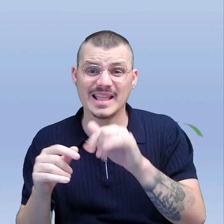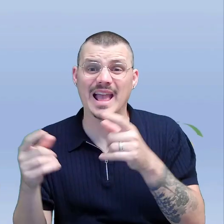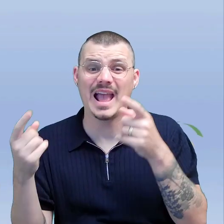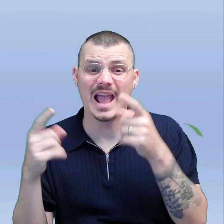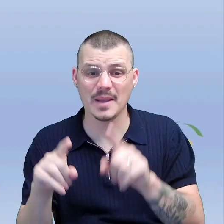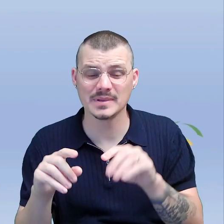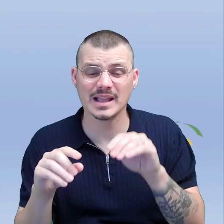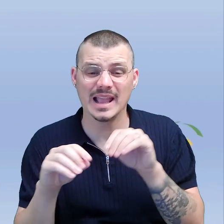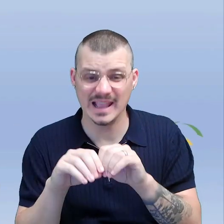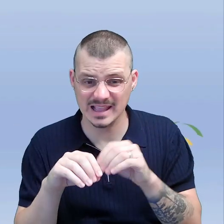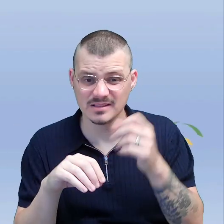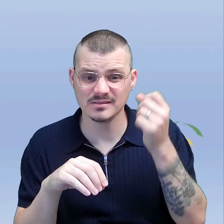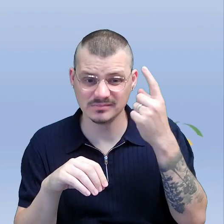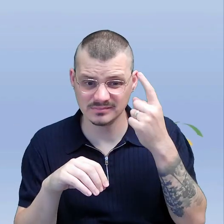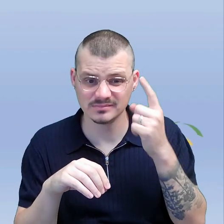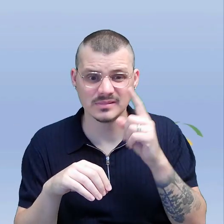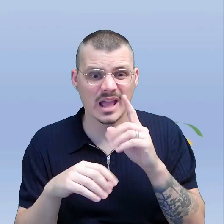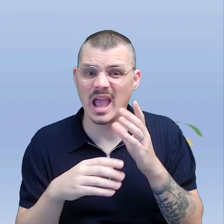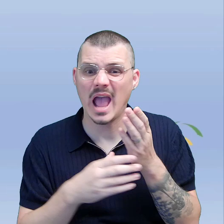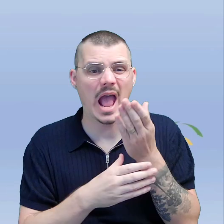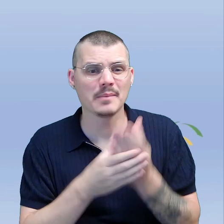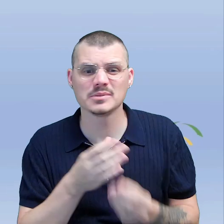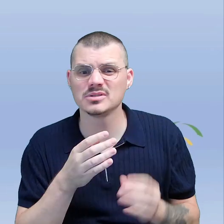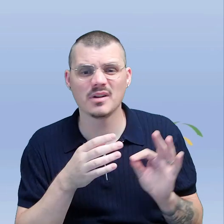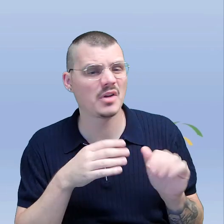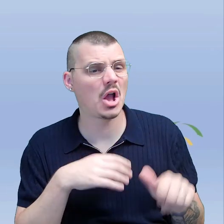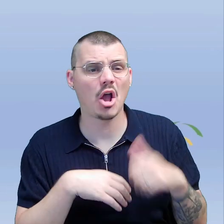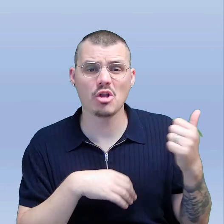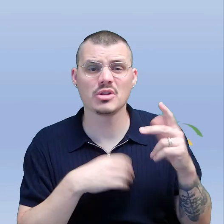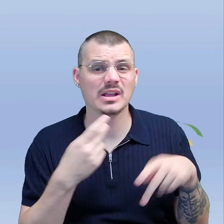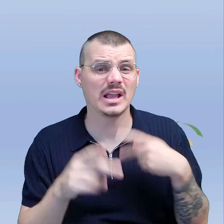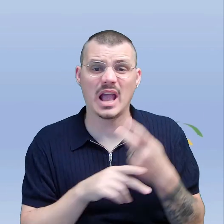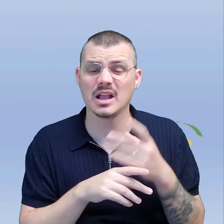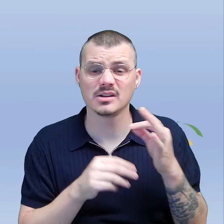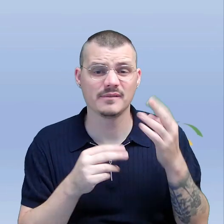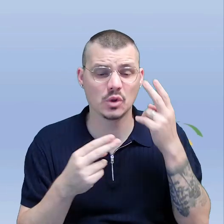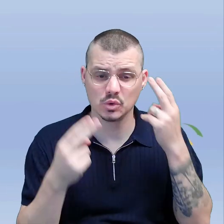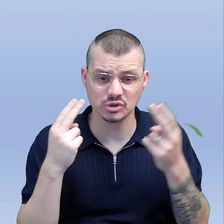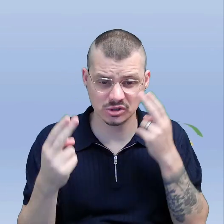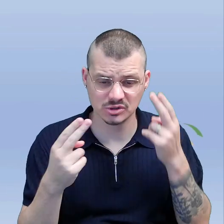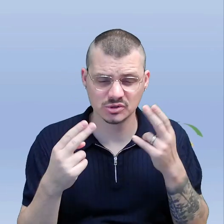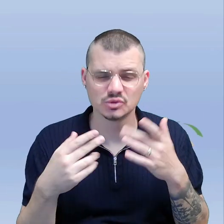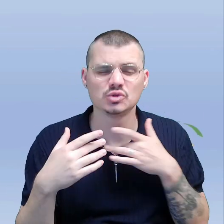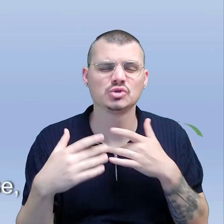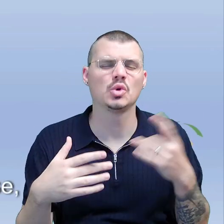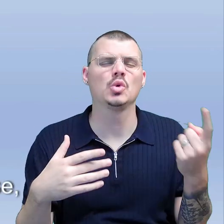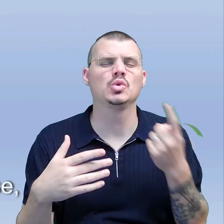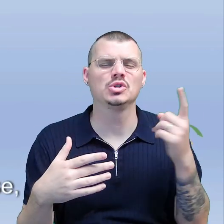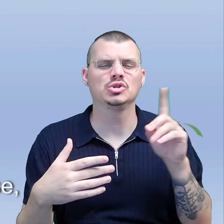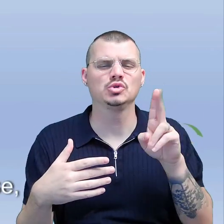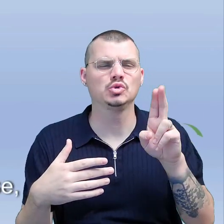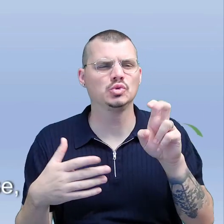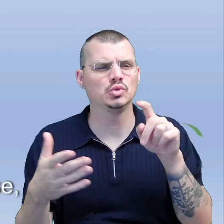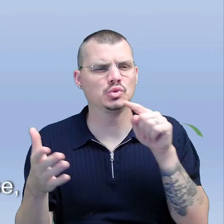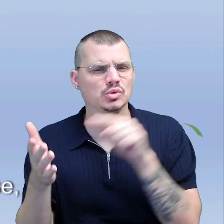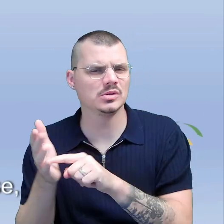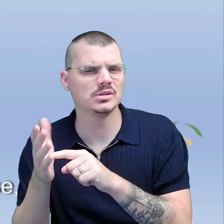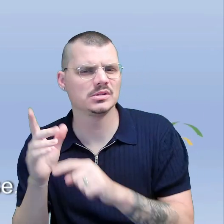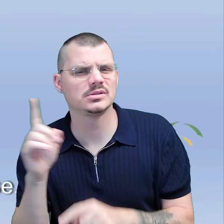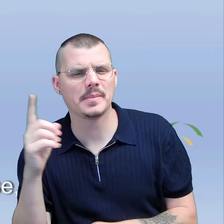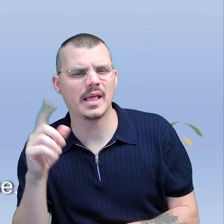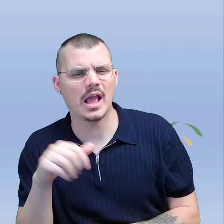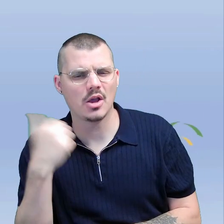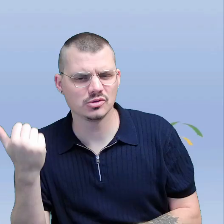Interestingly, when this occurs in the absence of any other type of hallucination, it's almost always due to